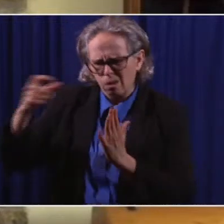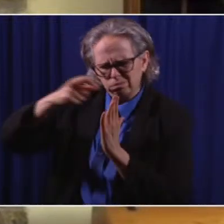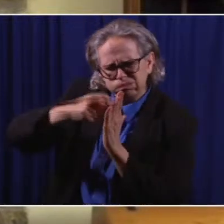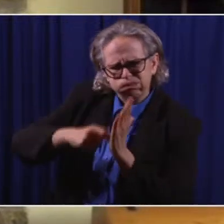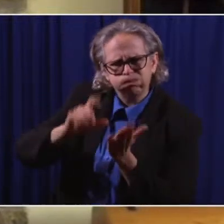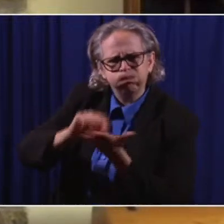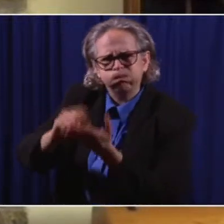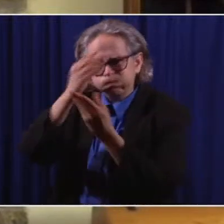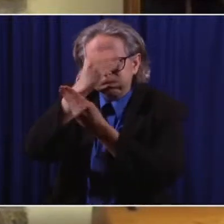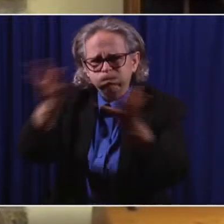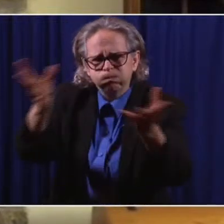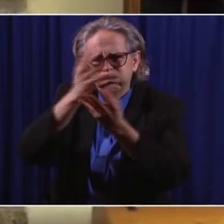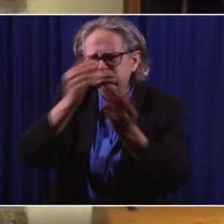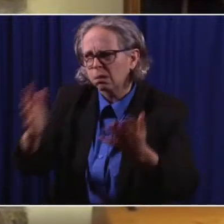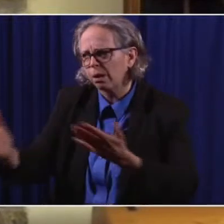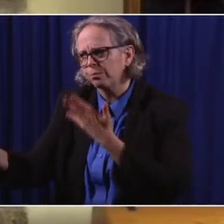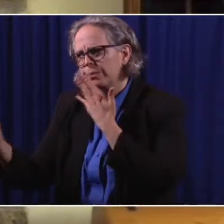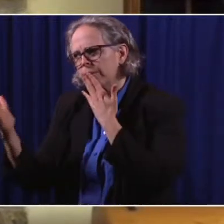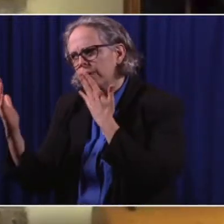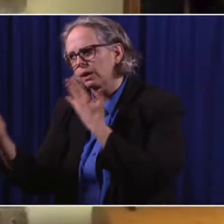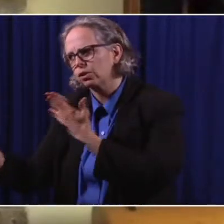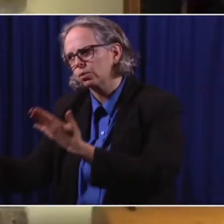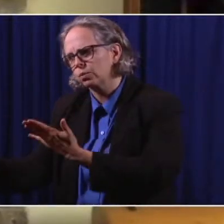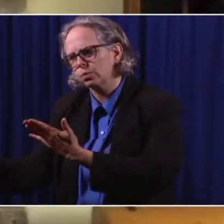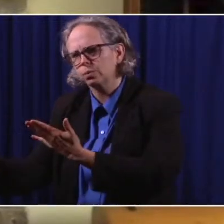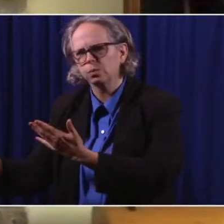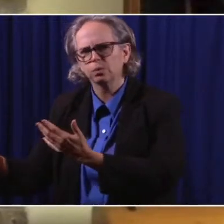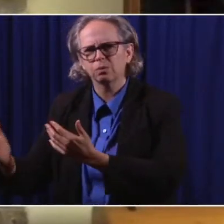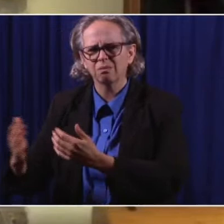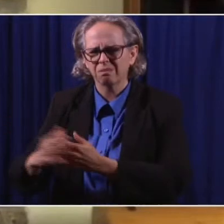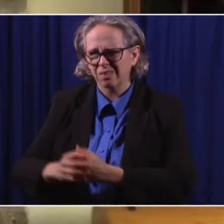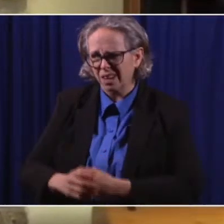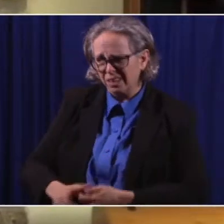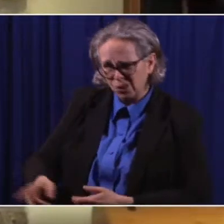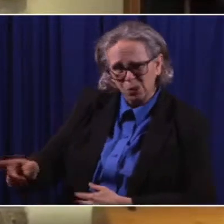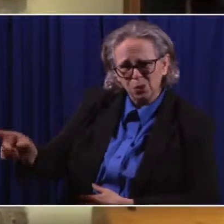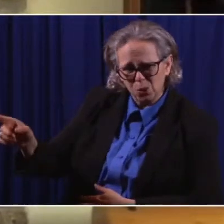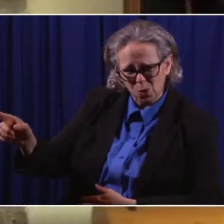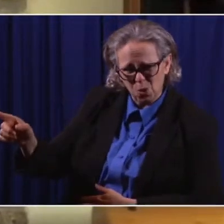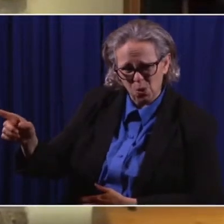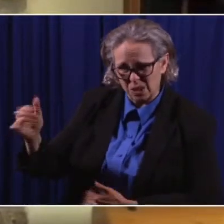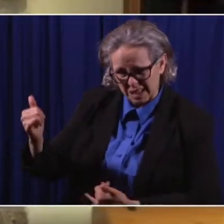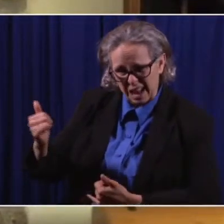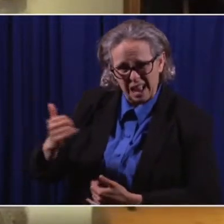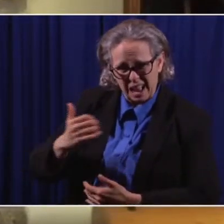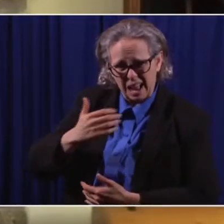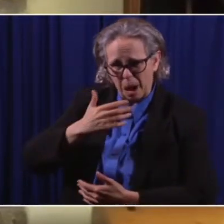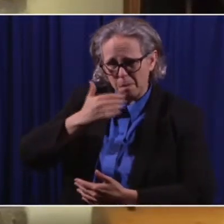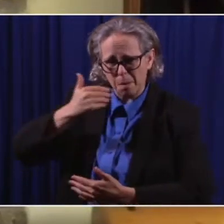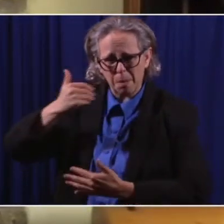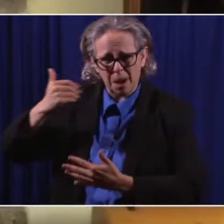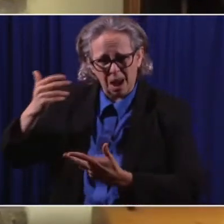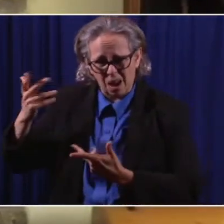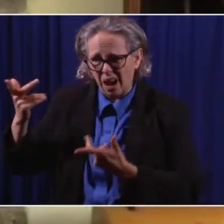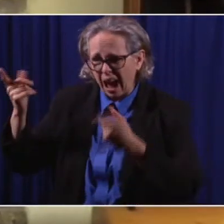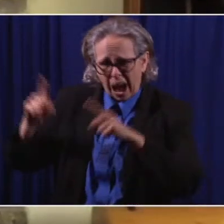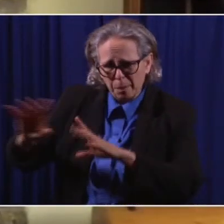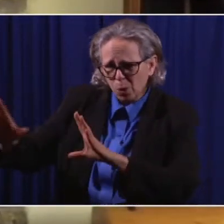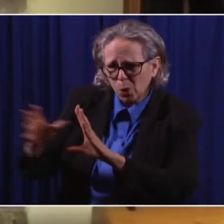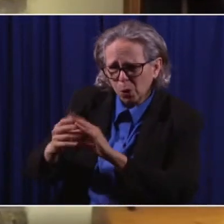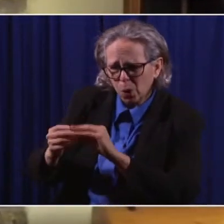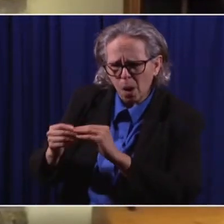experience. As you told the story to me before we went on the air, now as you tell it again,